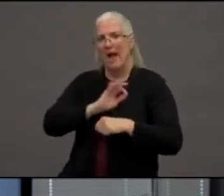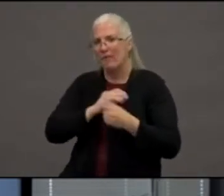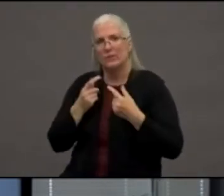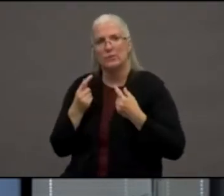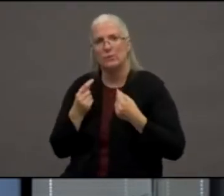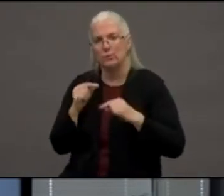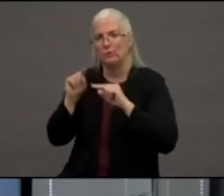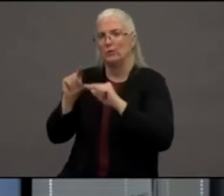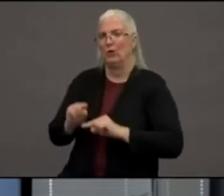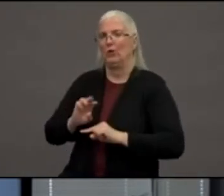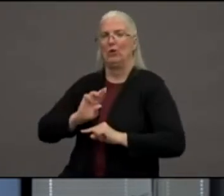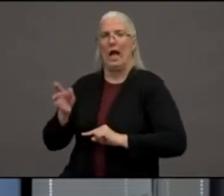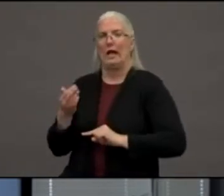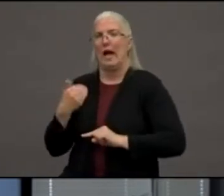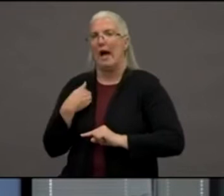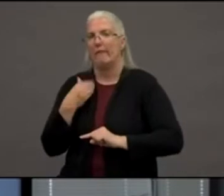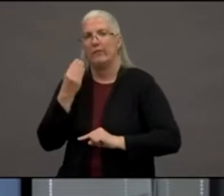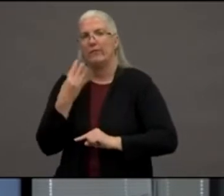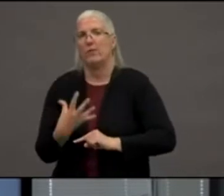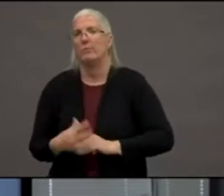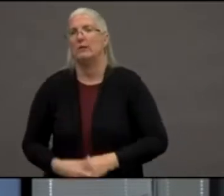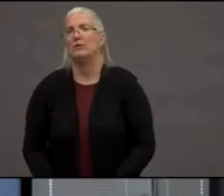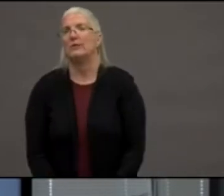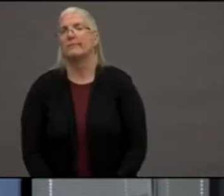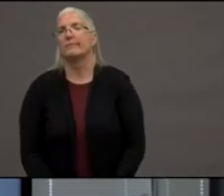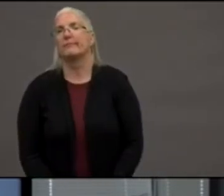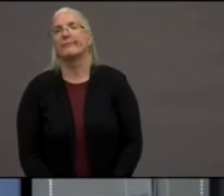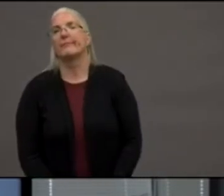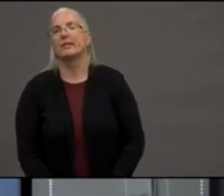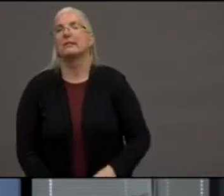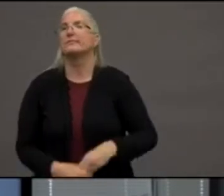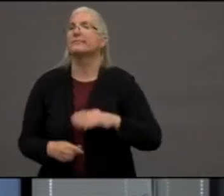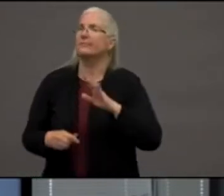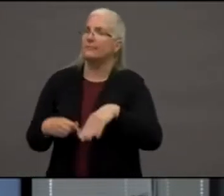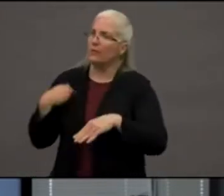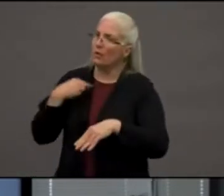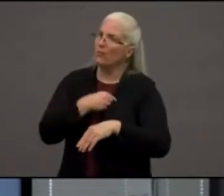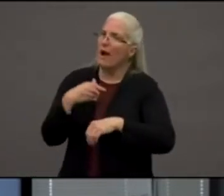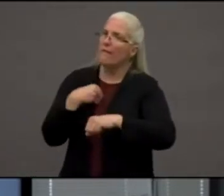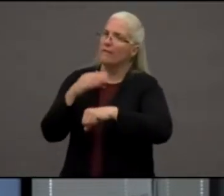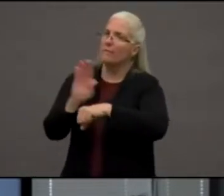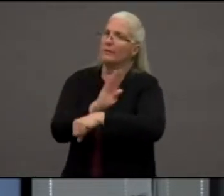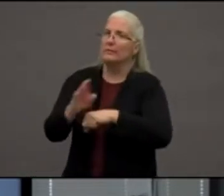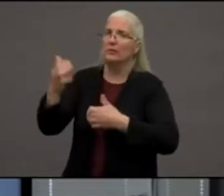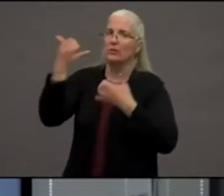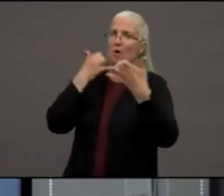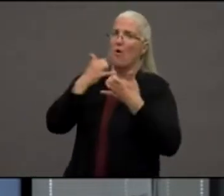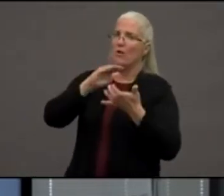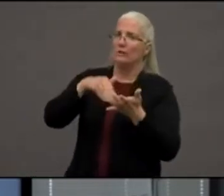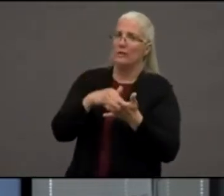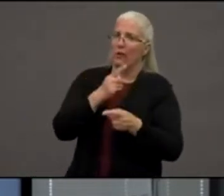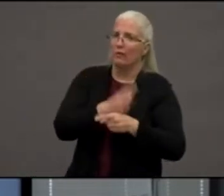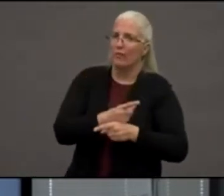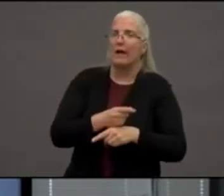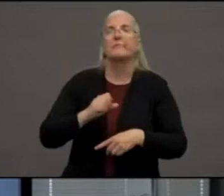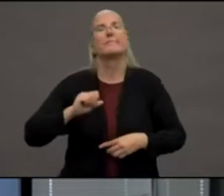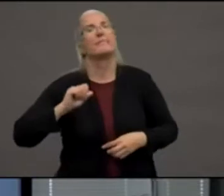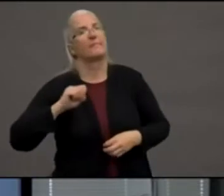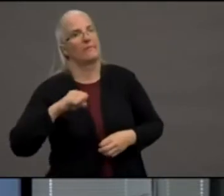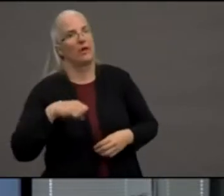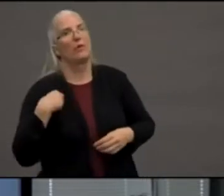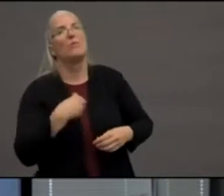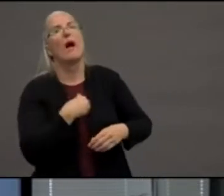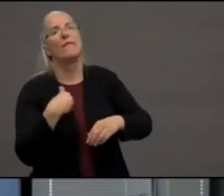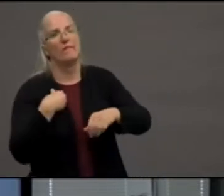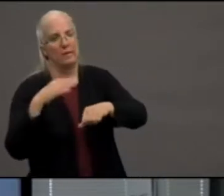county. And we have a business call center. Yeah, absolutely. We have a business call center that is regularly manned and staffed to make sure that